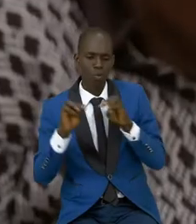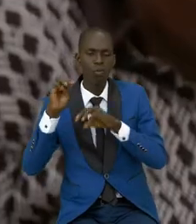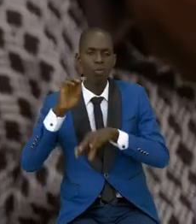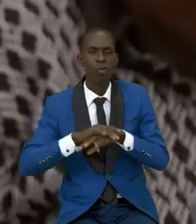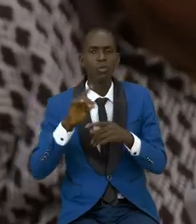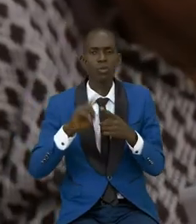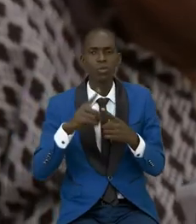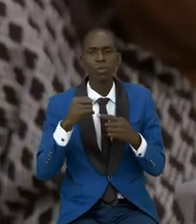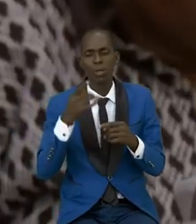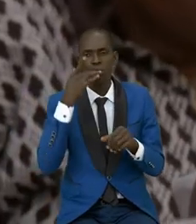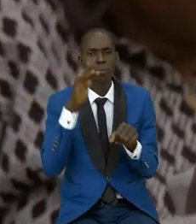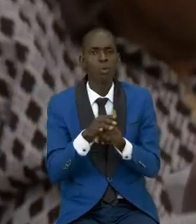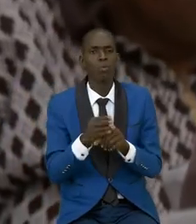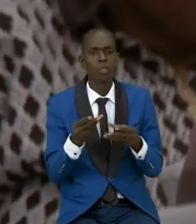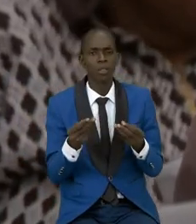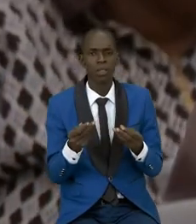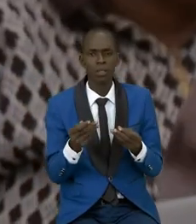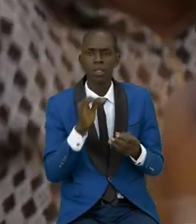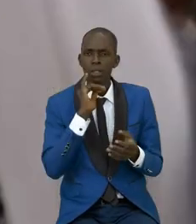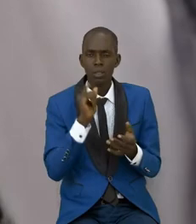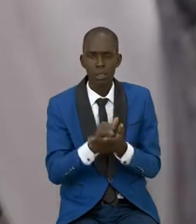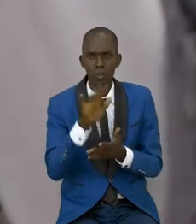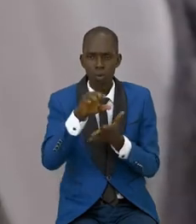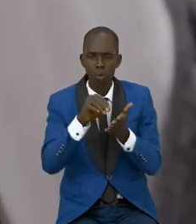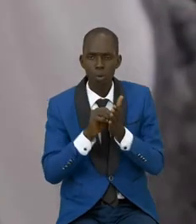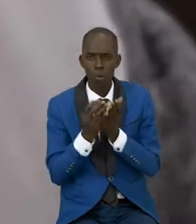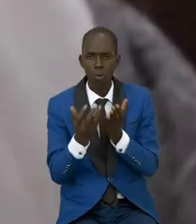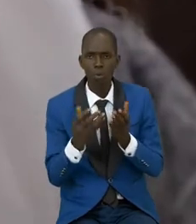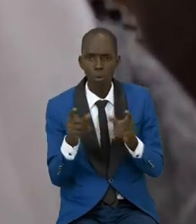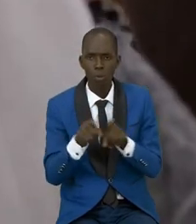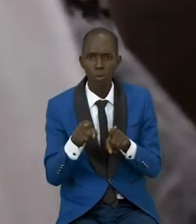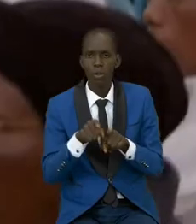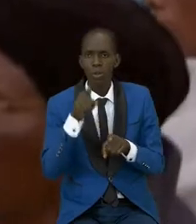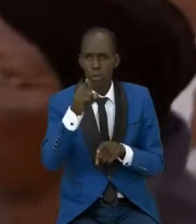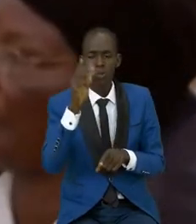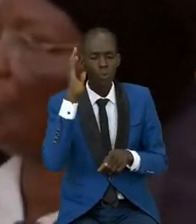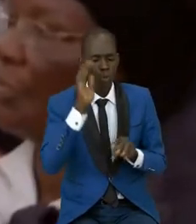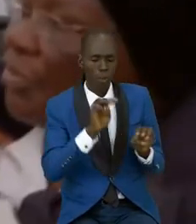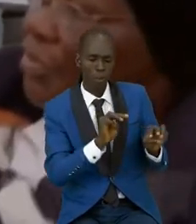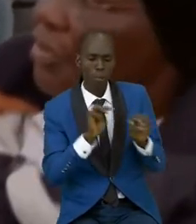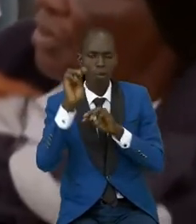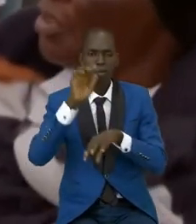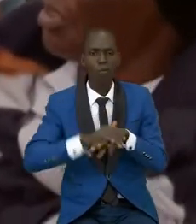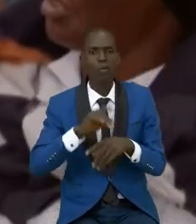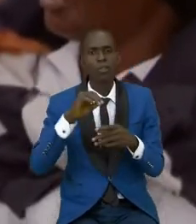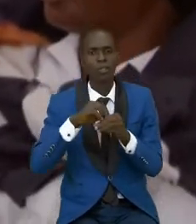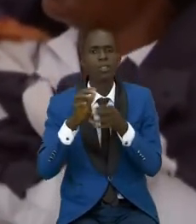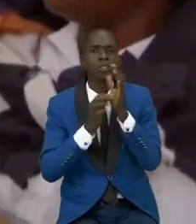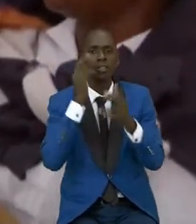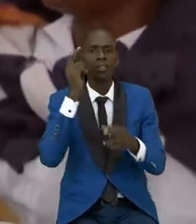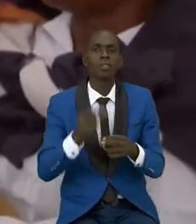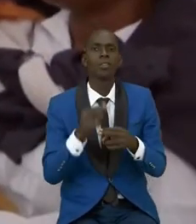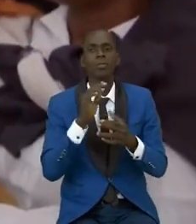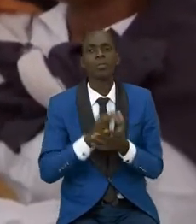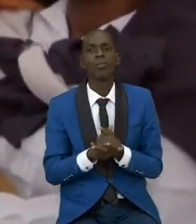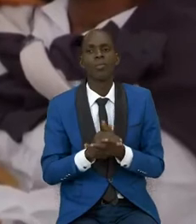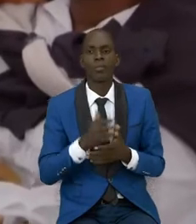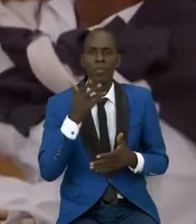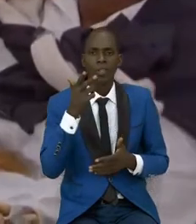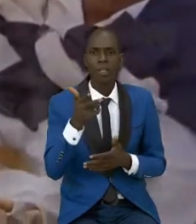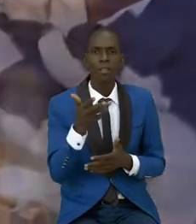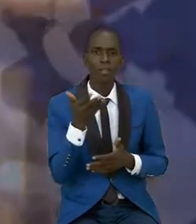promise. Am I talking about somebody there? You'll move on in Jesus' name. There are 3 points